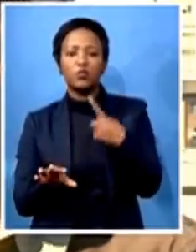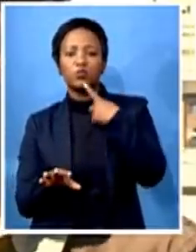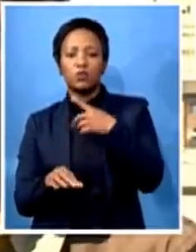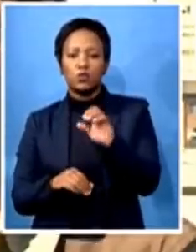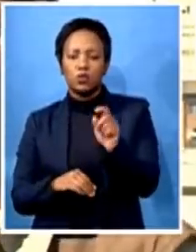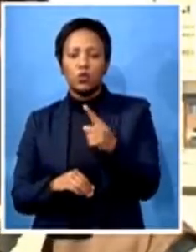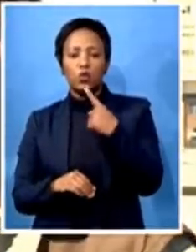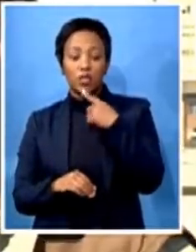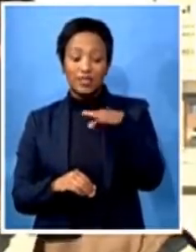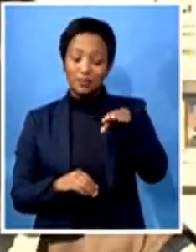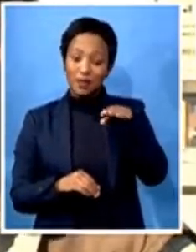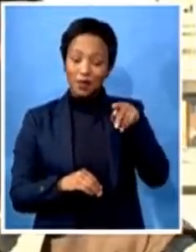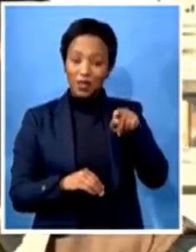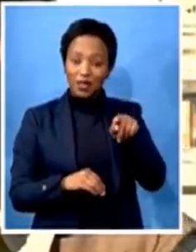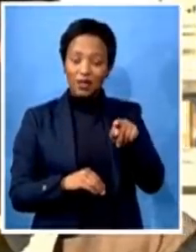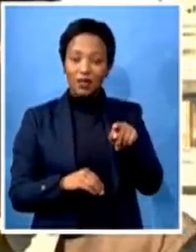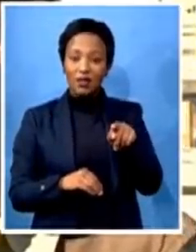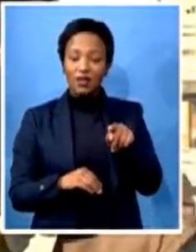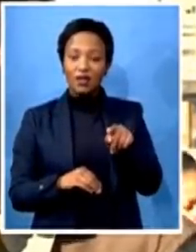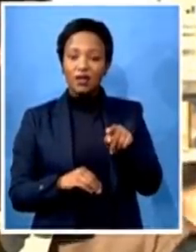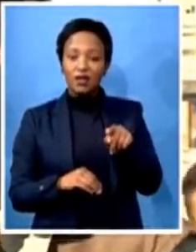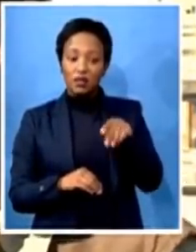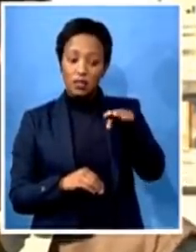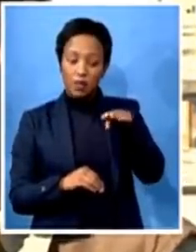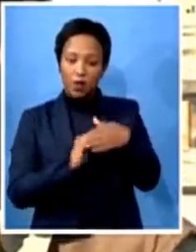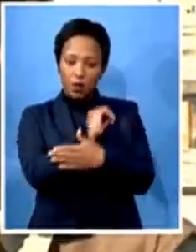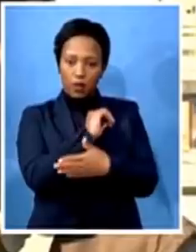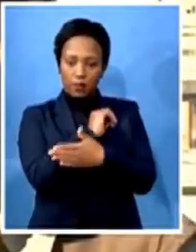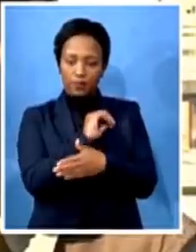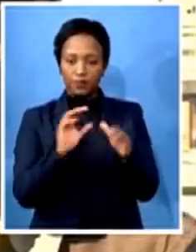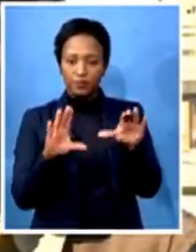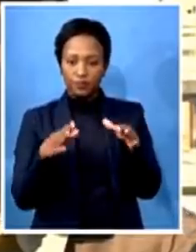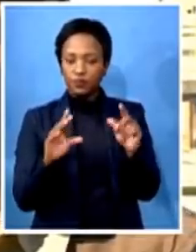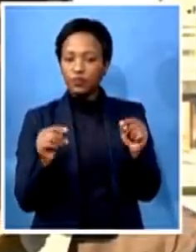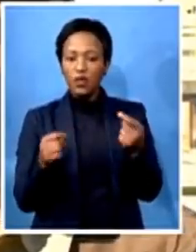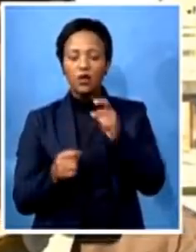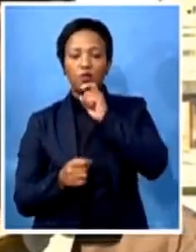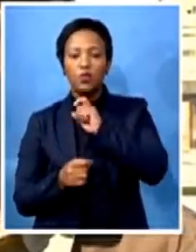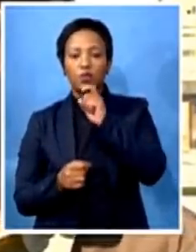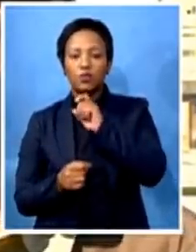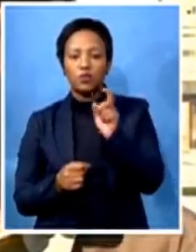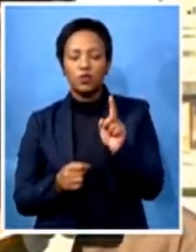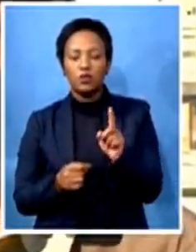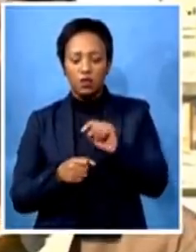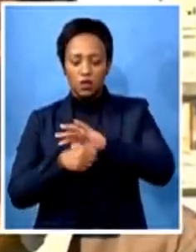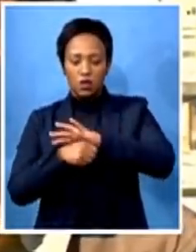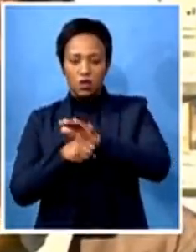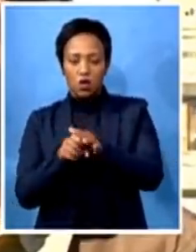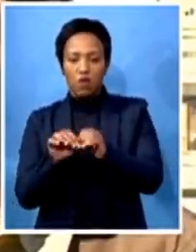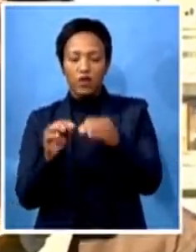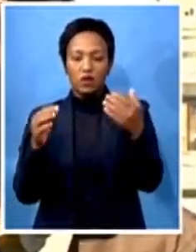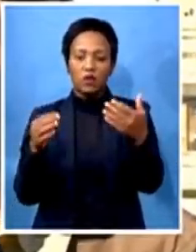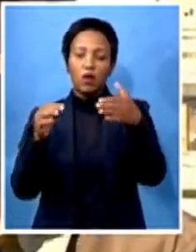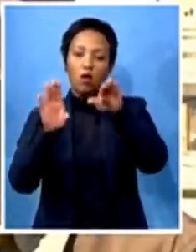regime should not use the COVID-19 lockdown regulations as a tool